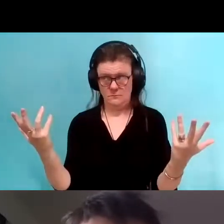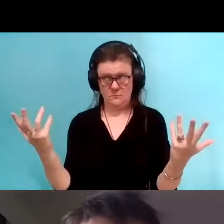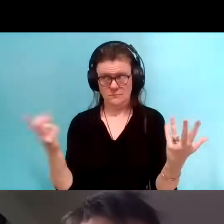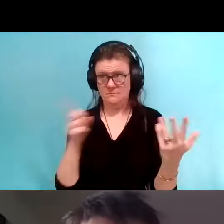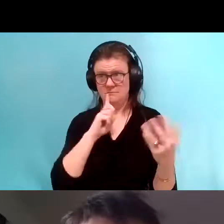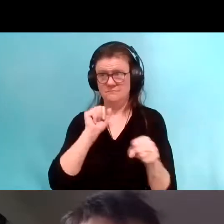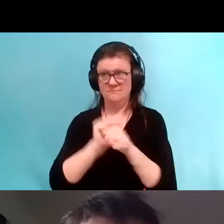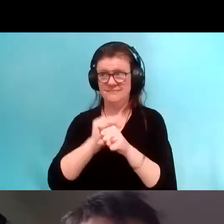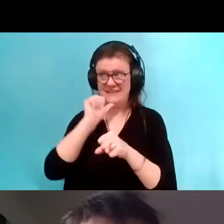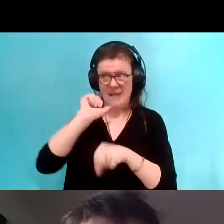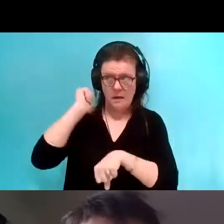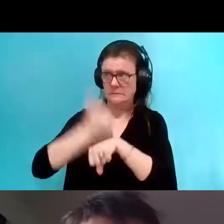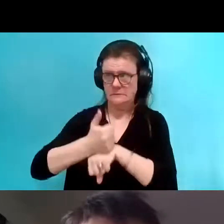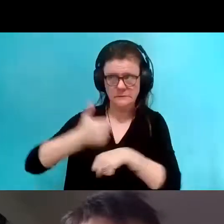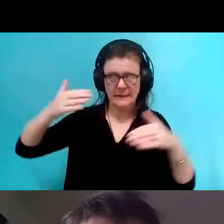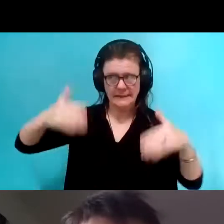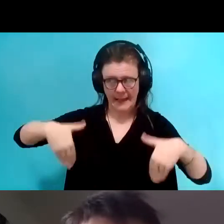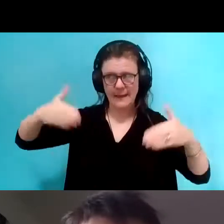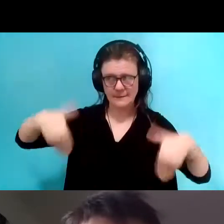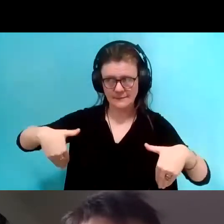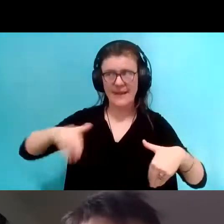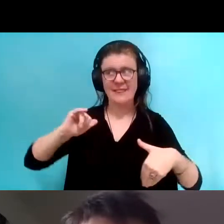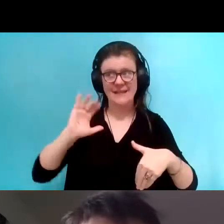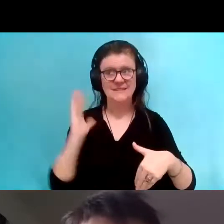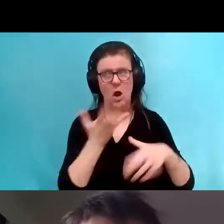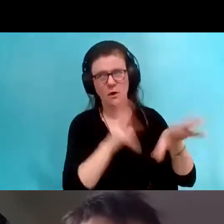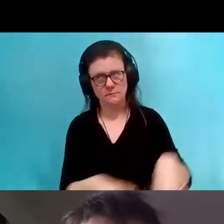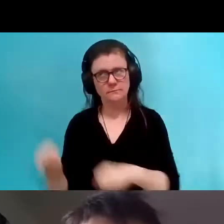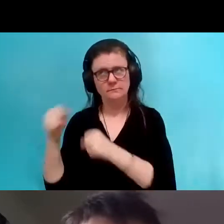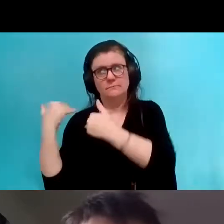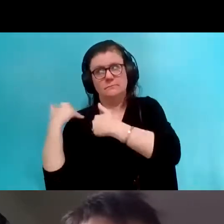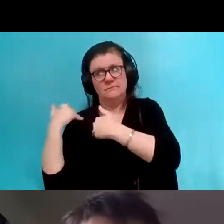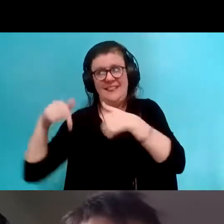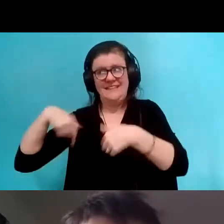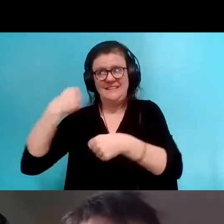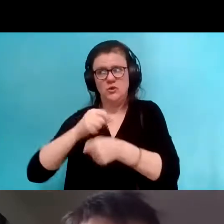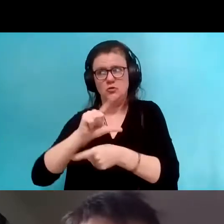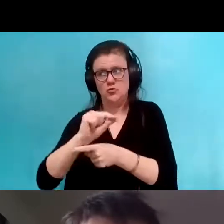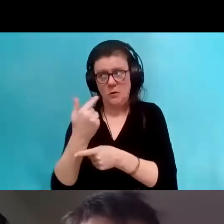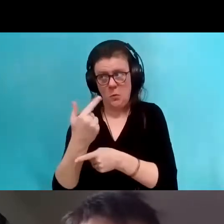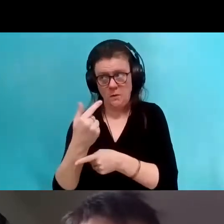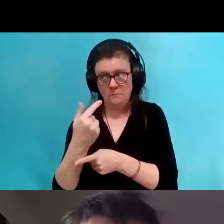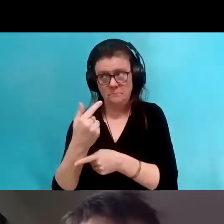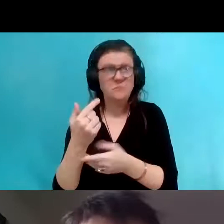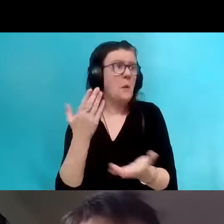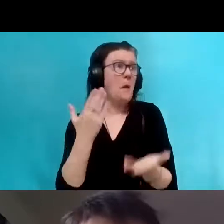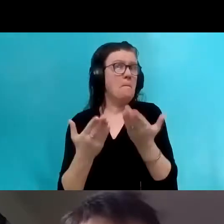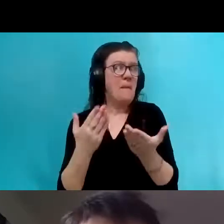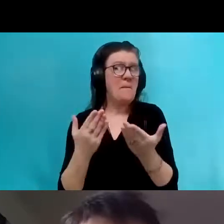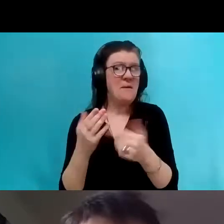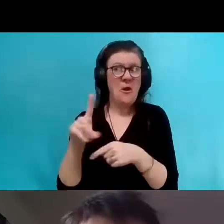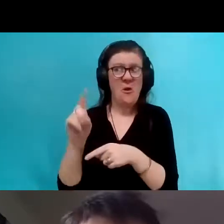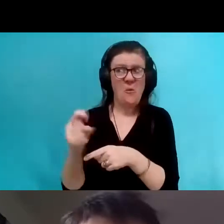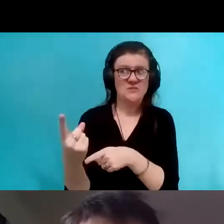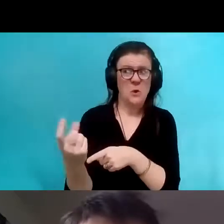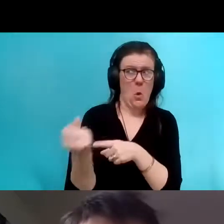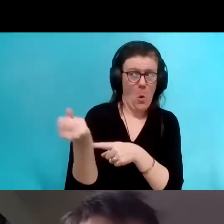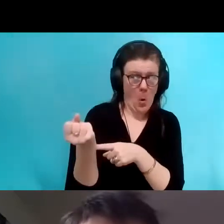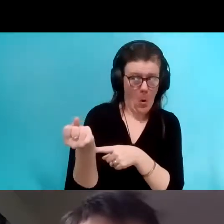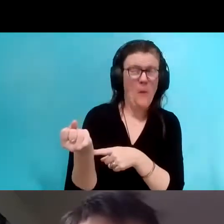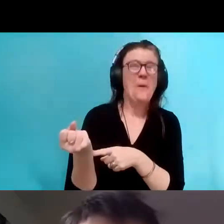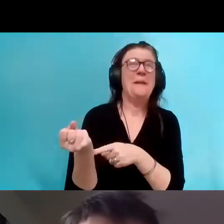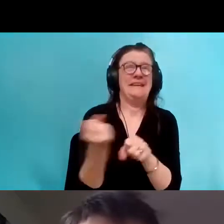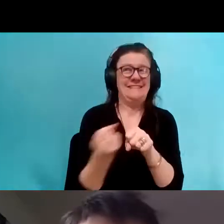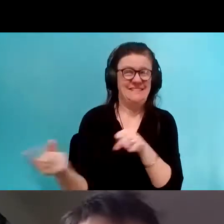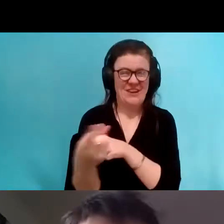working in practice. That's the big task for this year. So perhaps you can come back to me at the end of the year and ask that